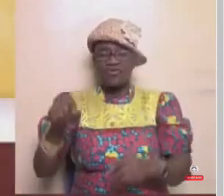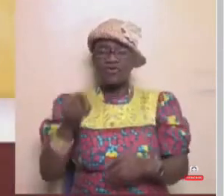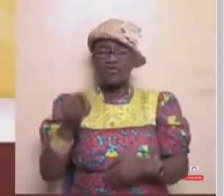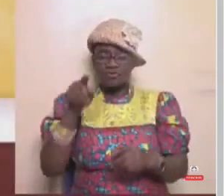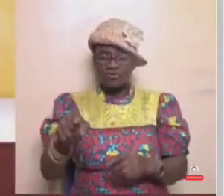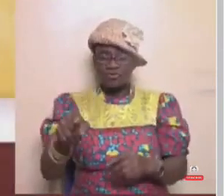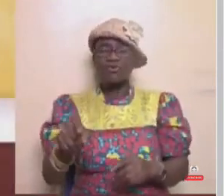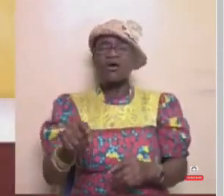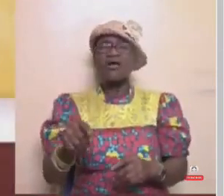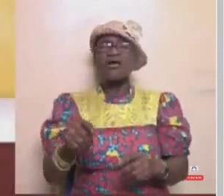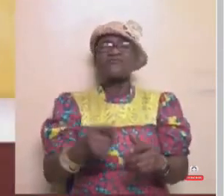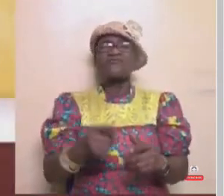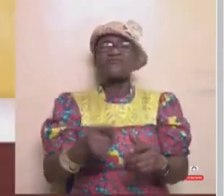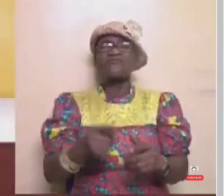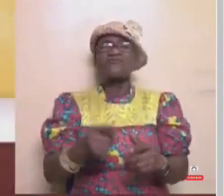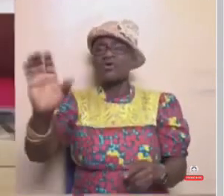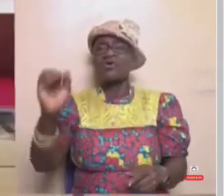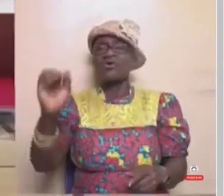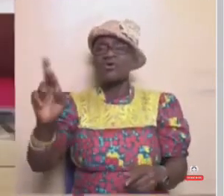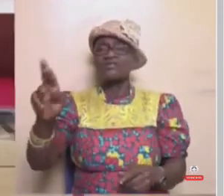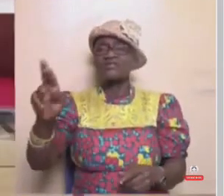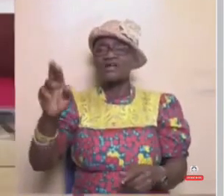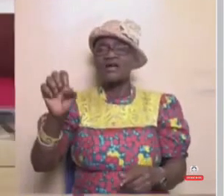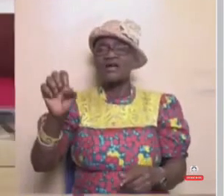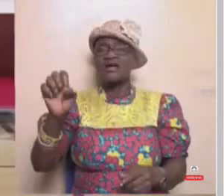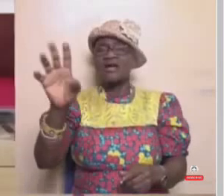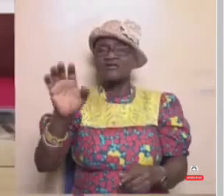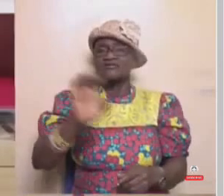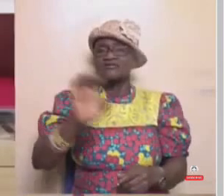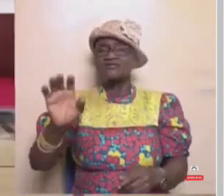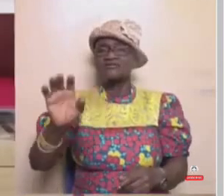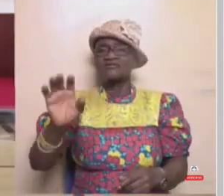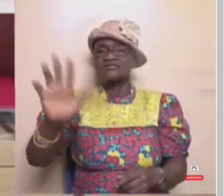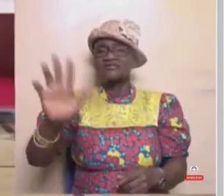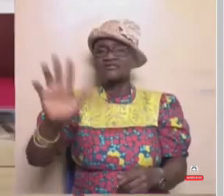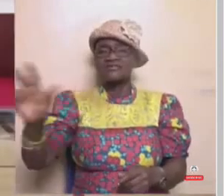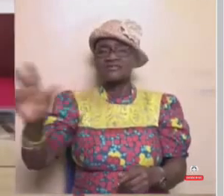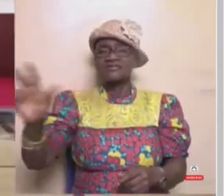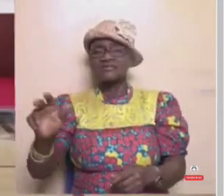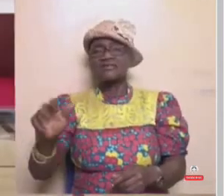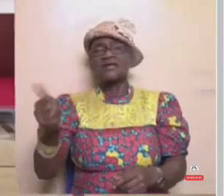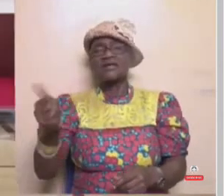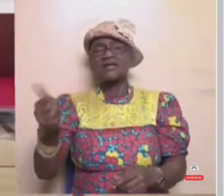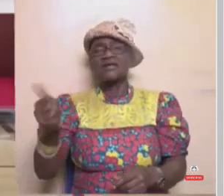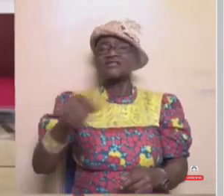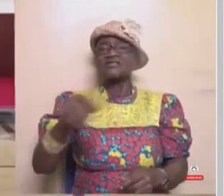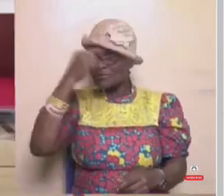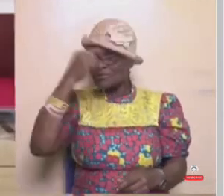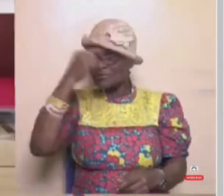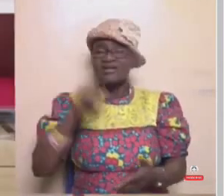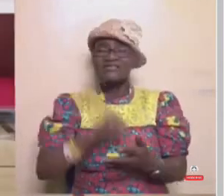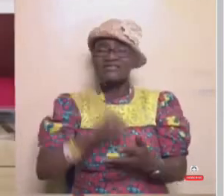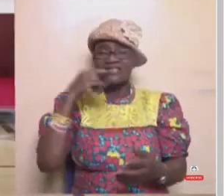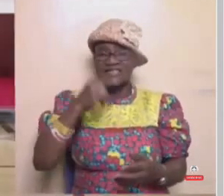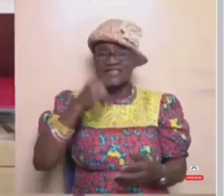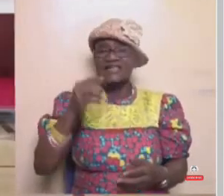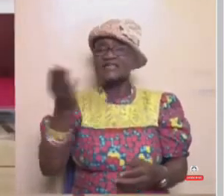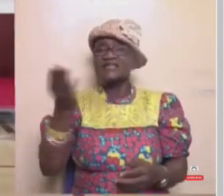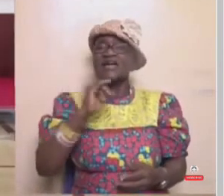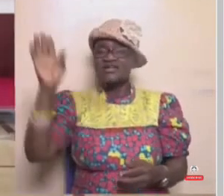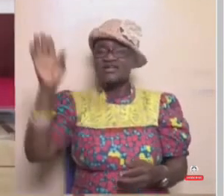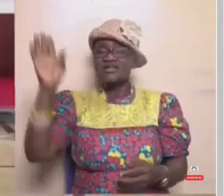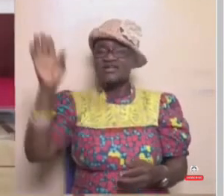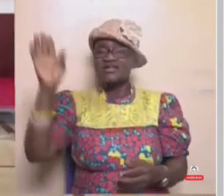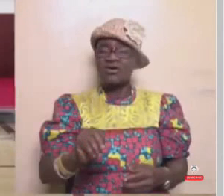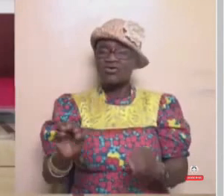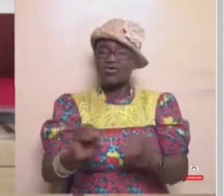13. 1 Corinthians 10, 13. It said, "There have no temptation taken you, but as such as is common to man. But